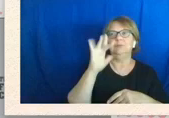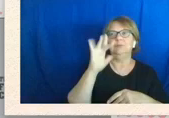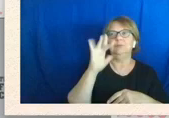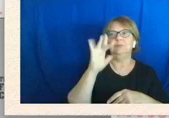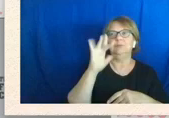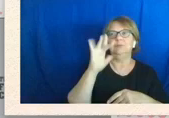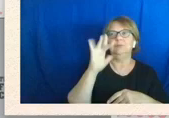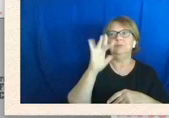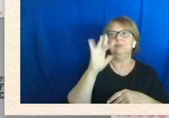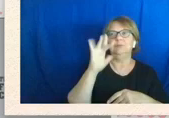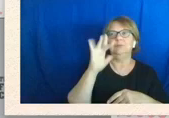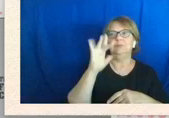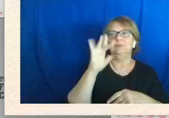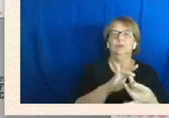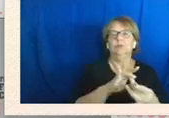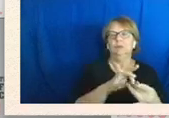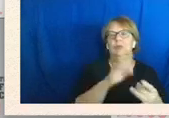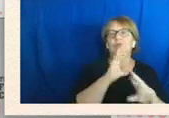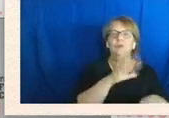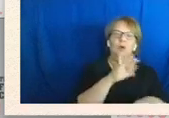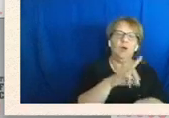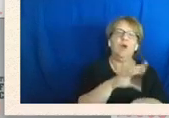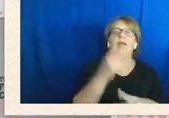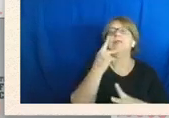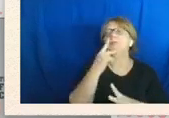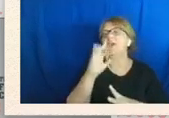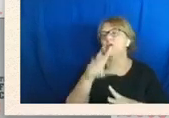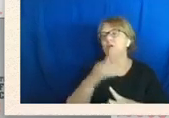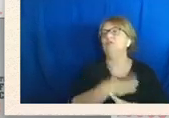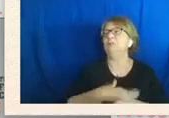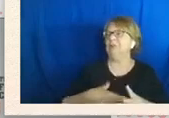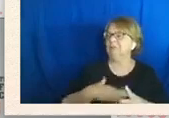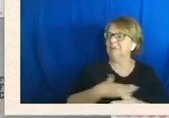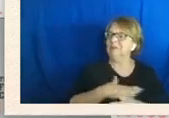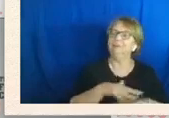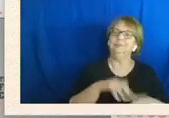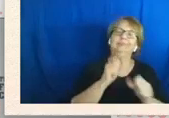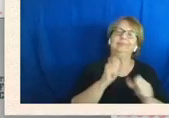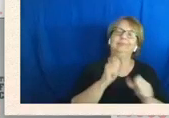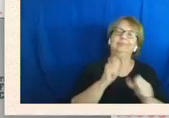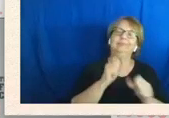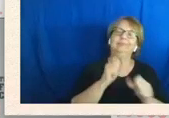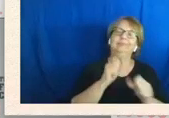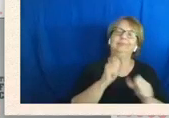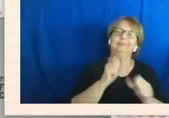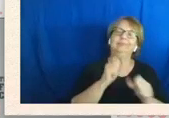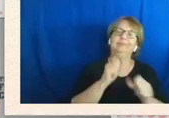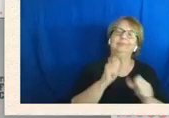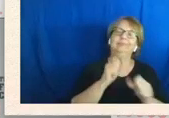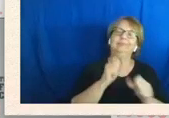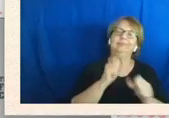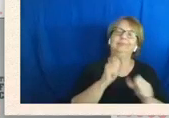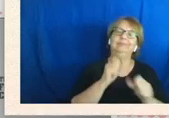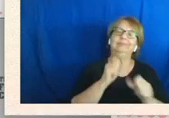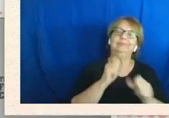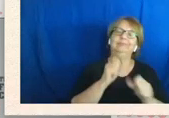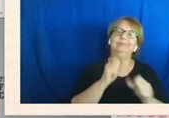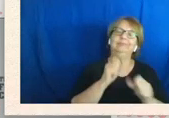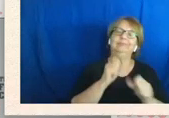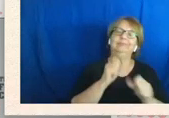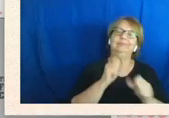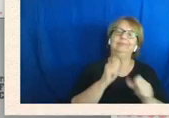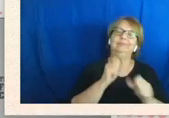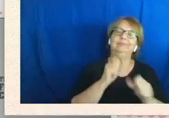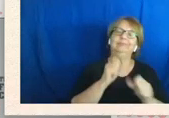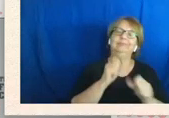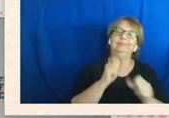both the report card and the pink card in there. So please do take a minute and fill those out. And I guess the other thing we want to talk about is what's